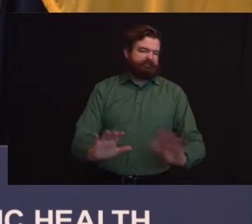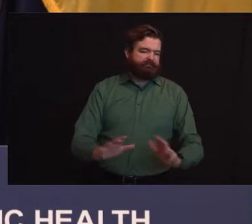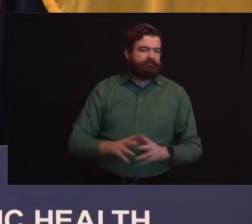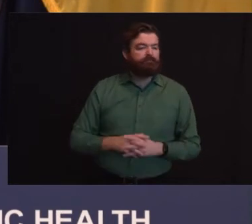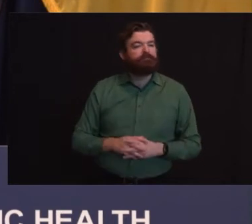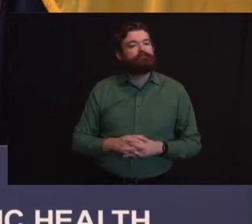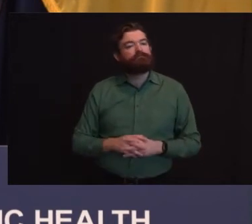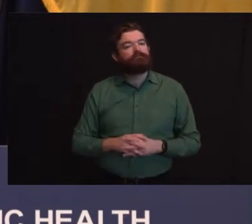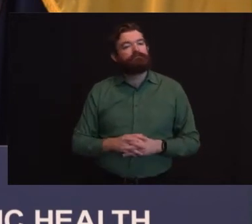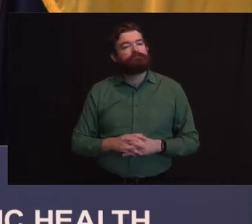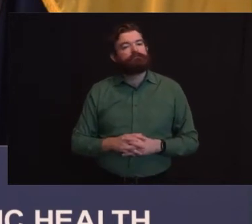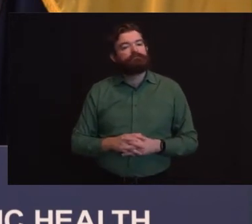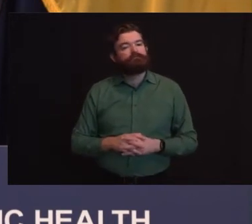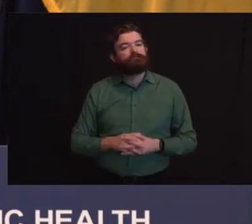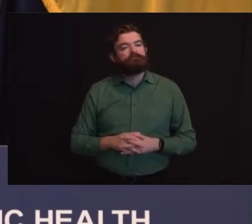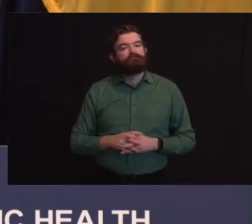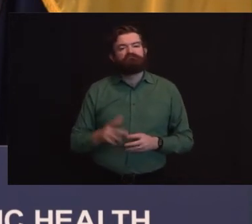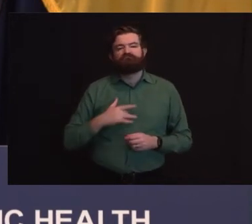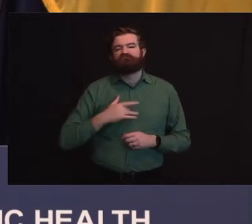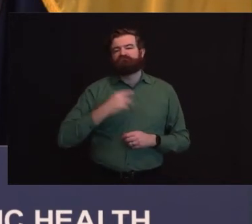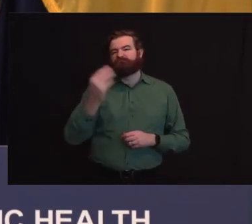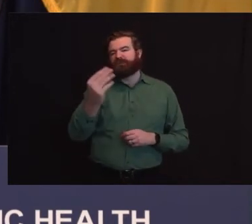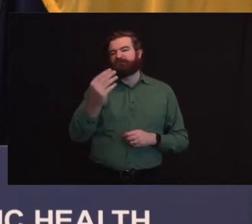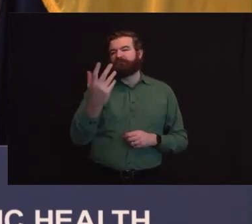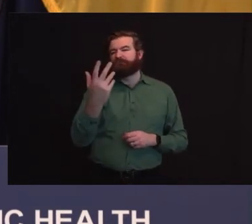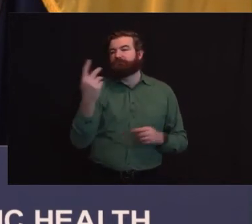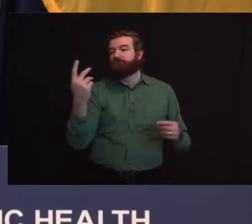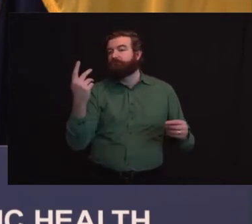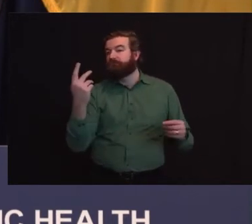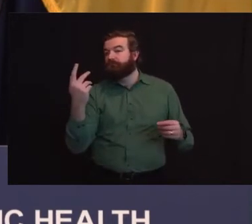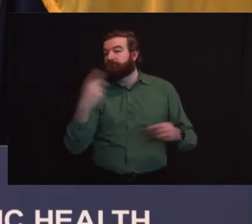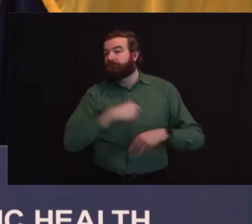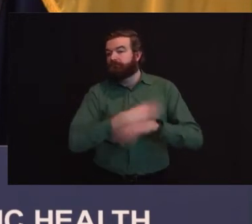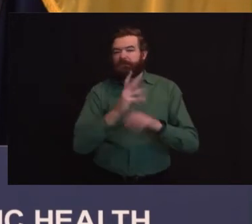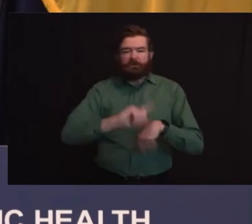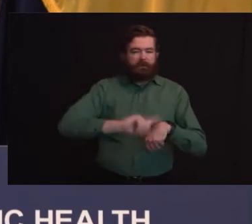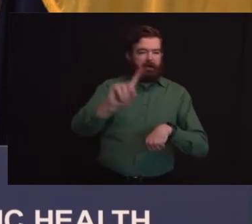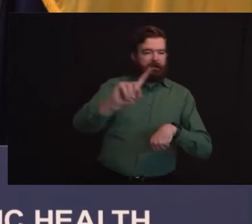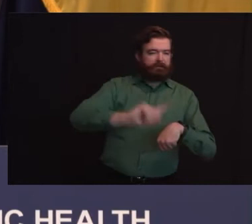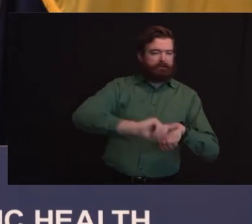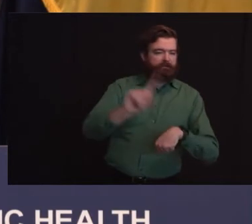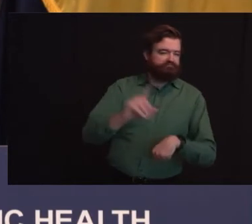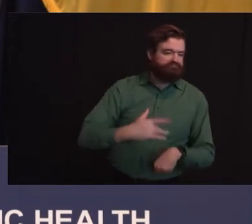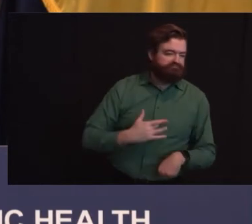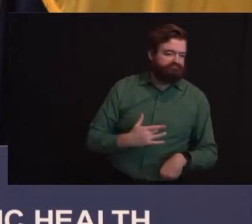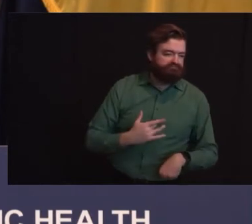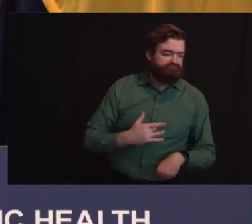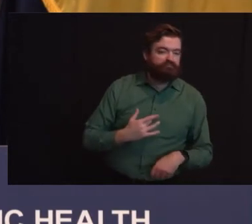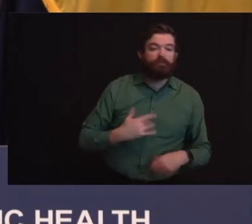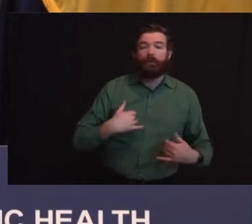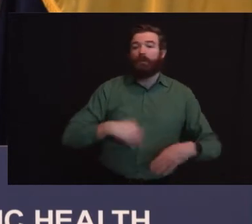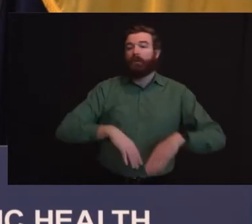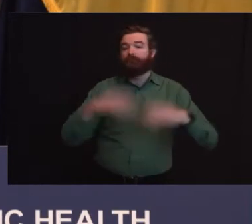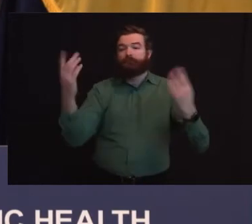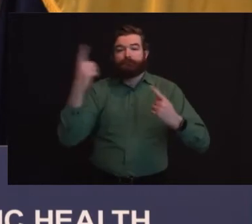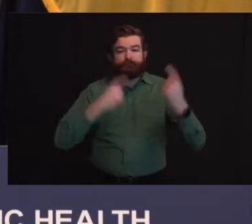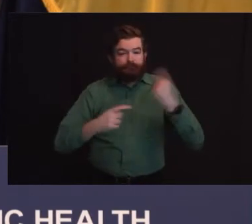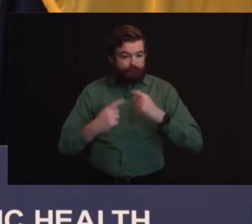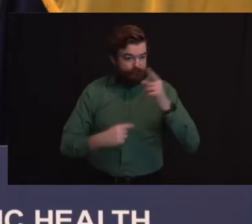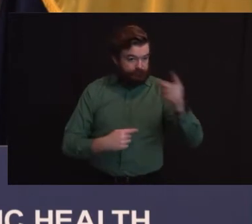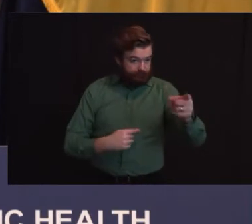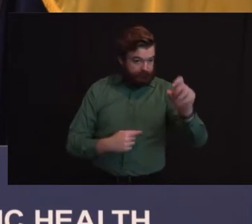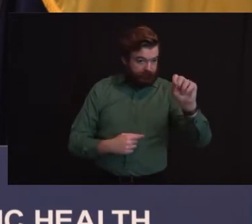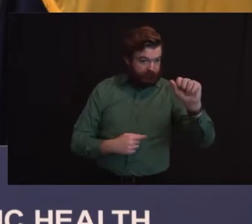it'll be at 1 o'clock on Monday, so we'll be with you then. We're going to start over here if we could. Sam, is that you? Nice to see you. Dante's got the